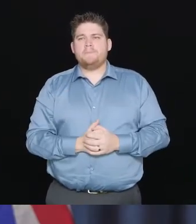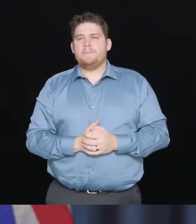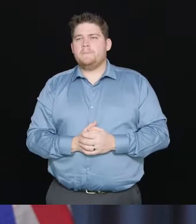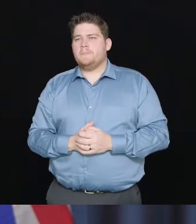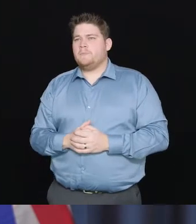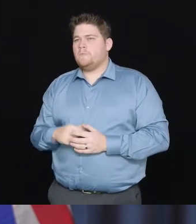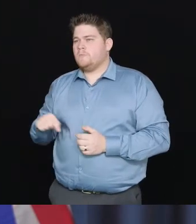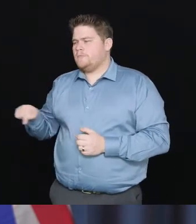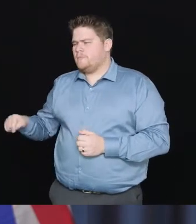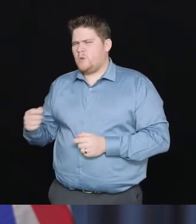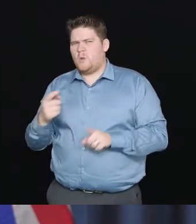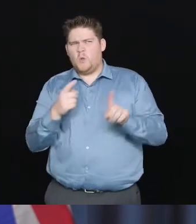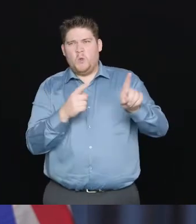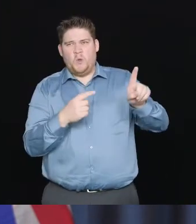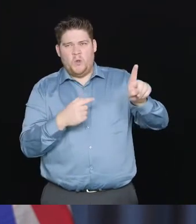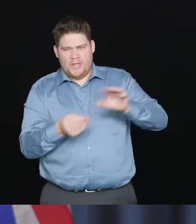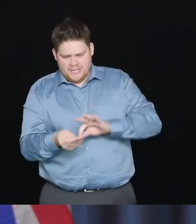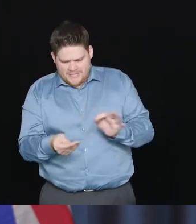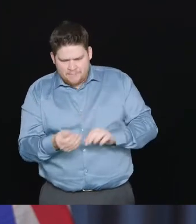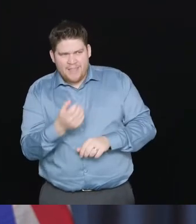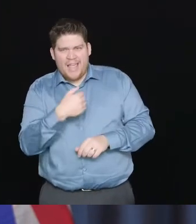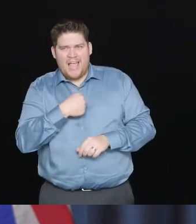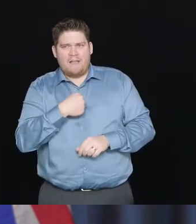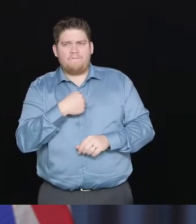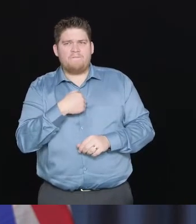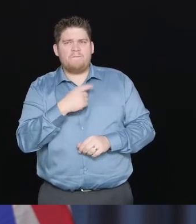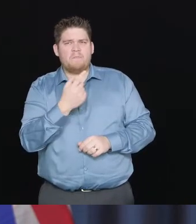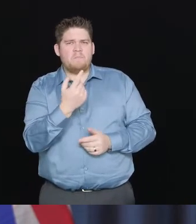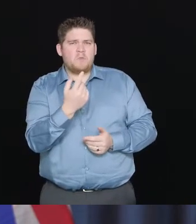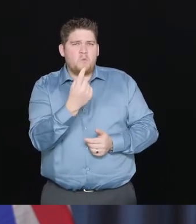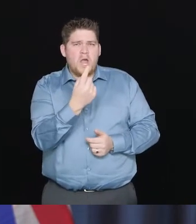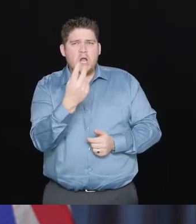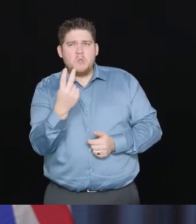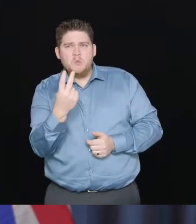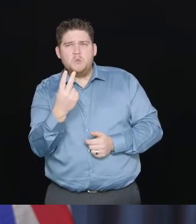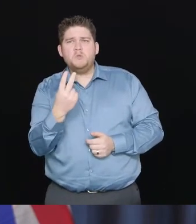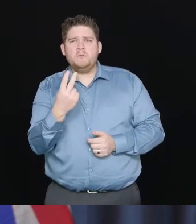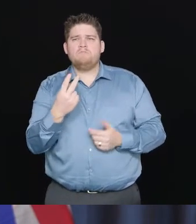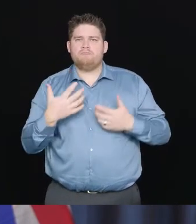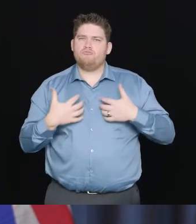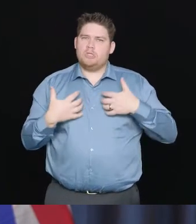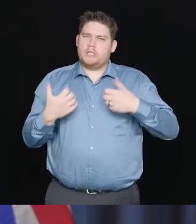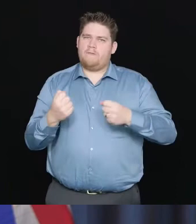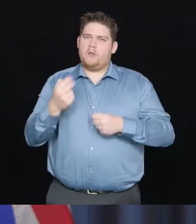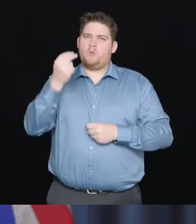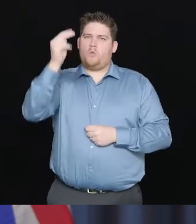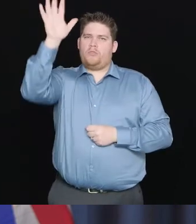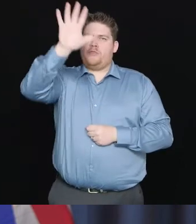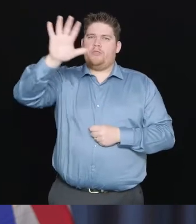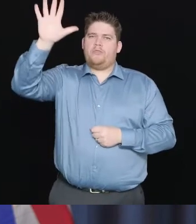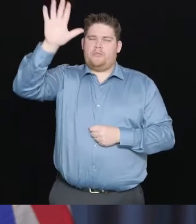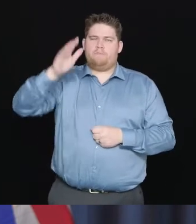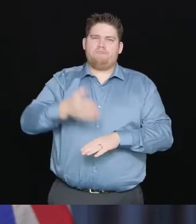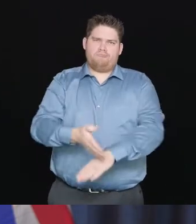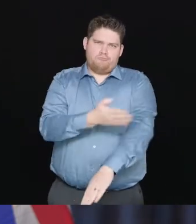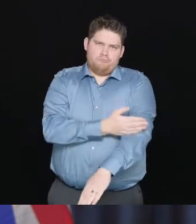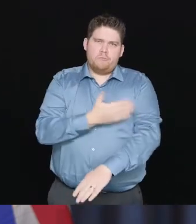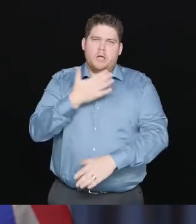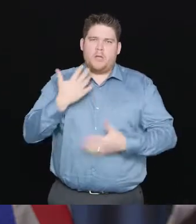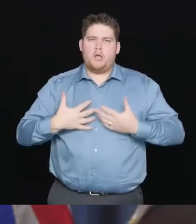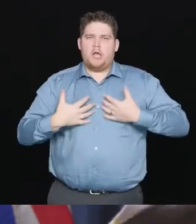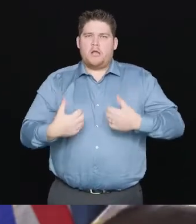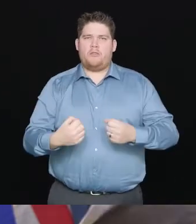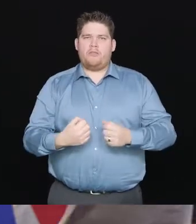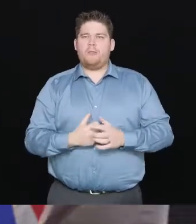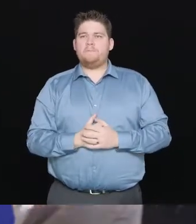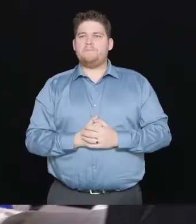I can get that for you. I don't have the data on whether they're all travel related or not. I know the initial